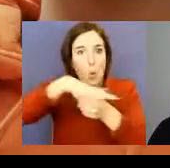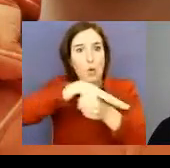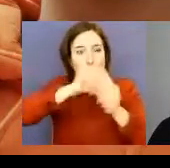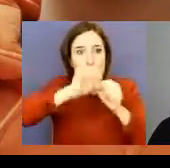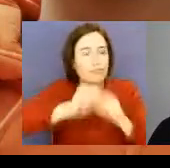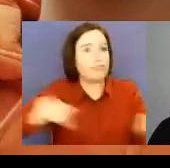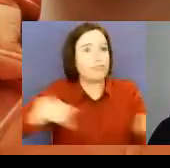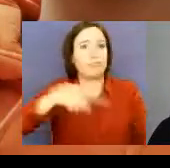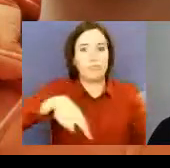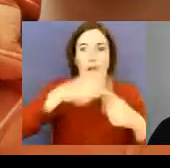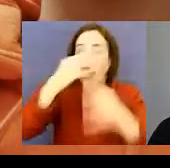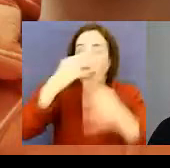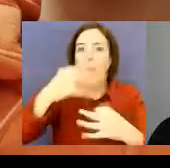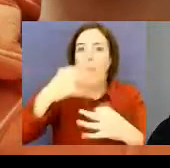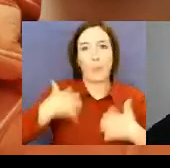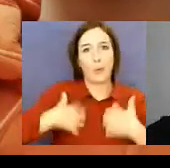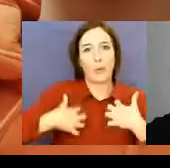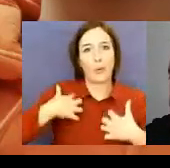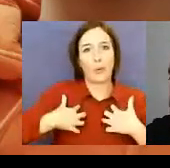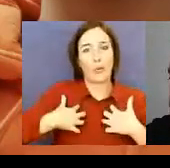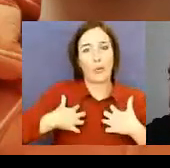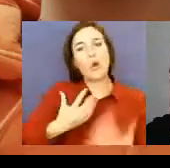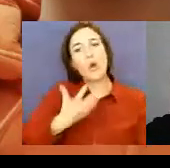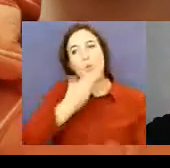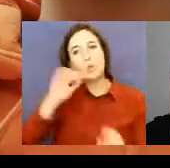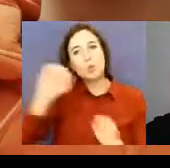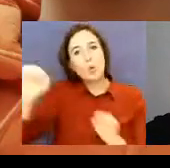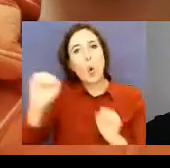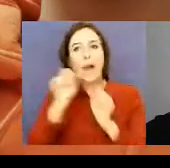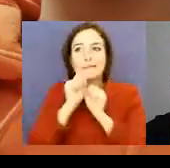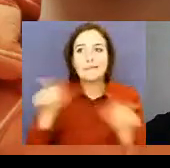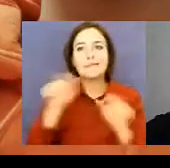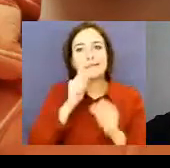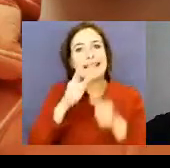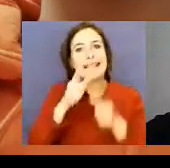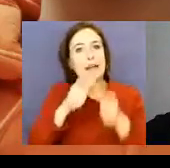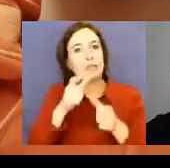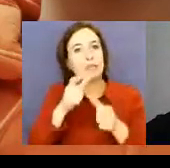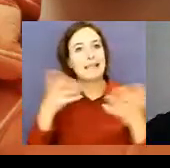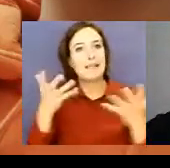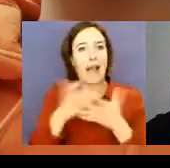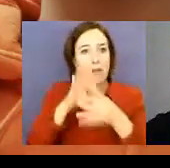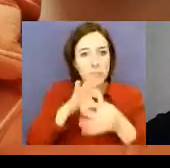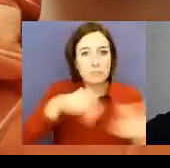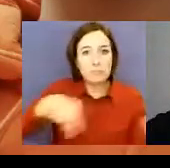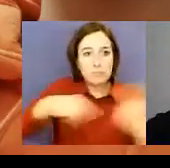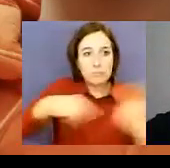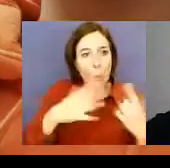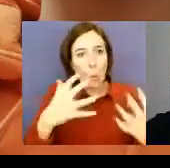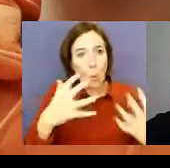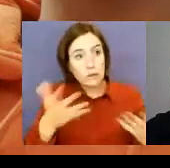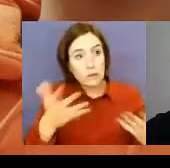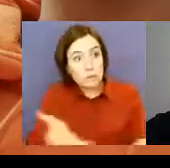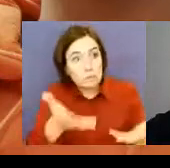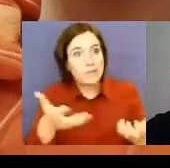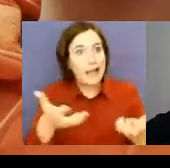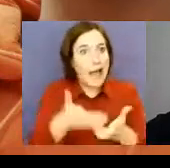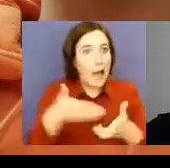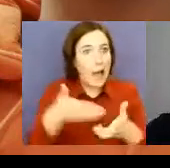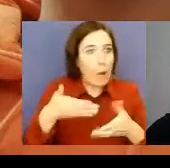to update how you talk to a long-term condition audience about being active, and then the assets and imagery can really bring that to